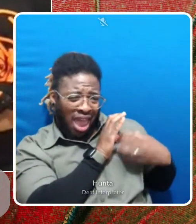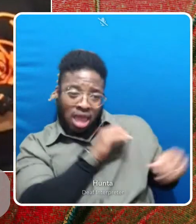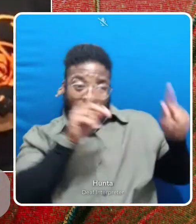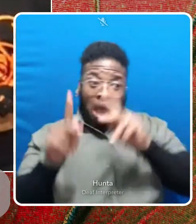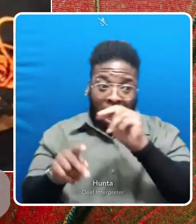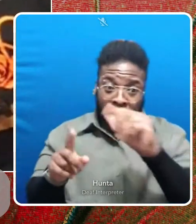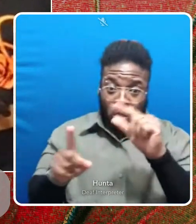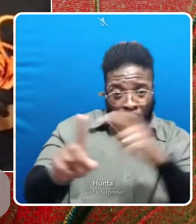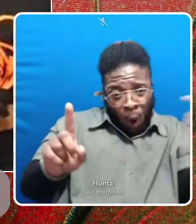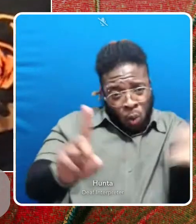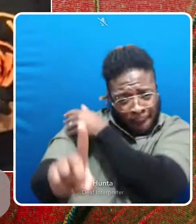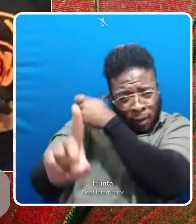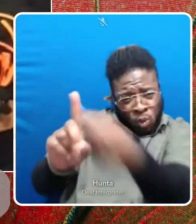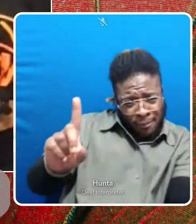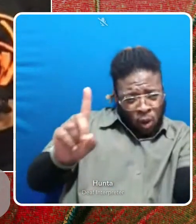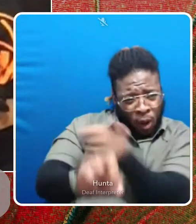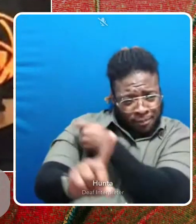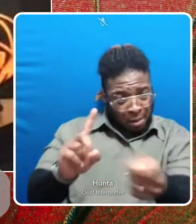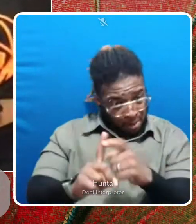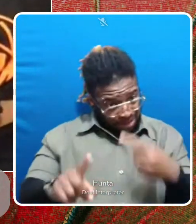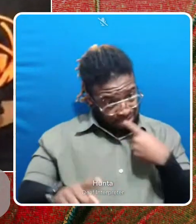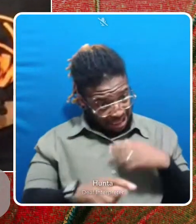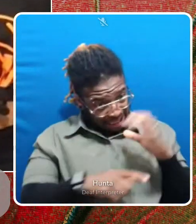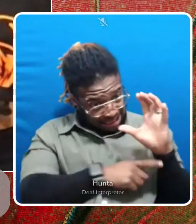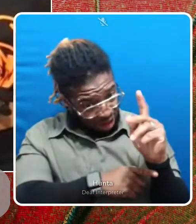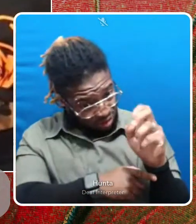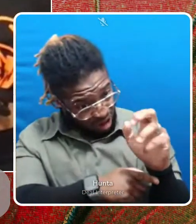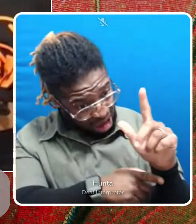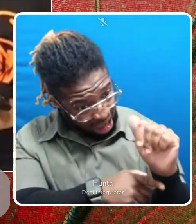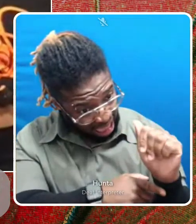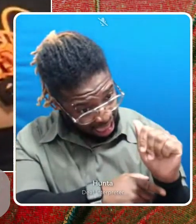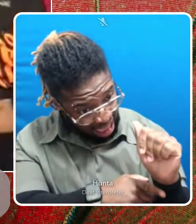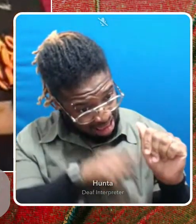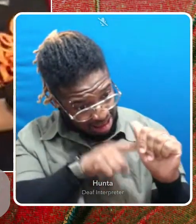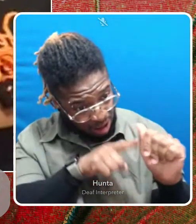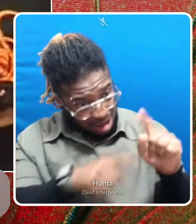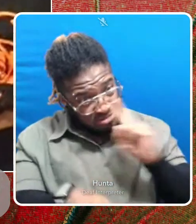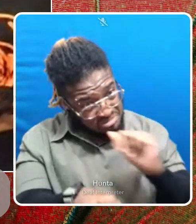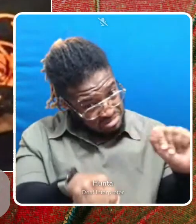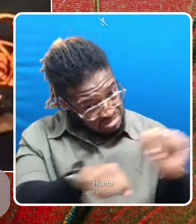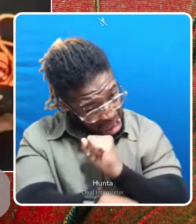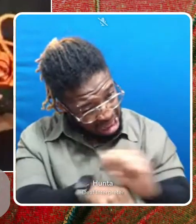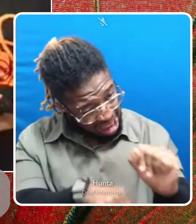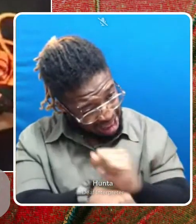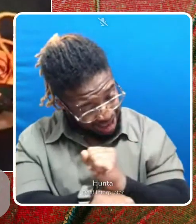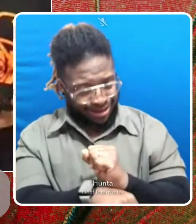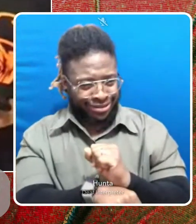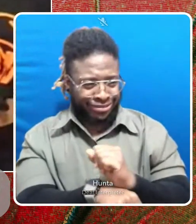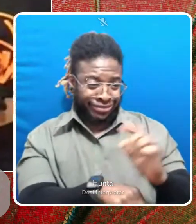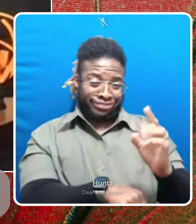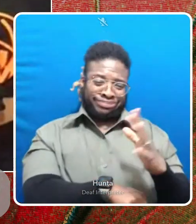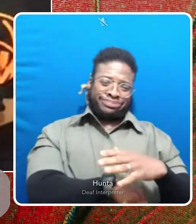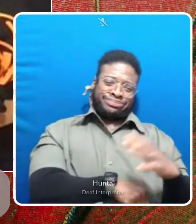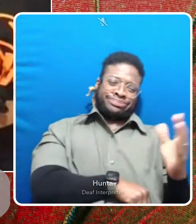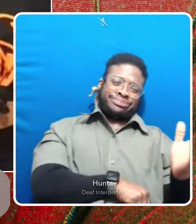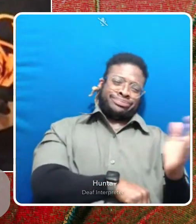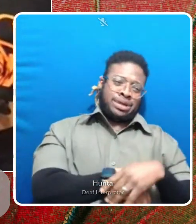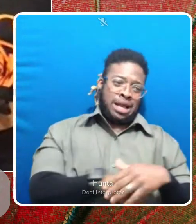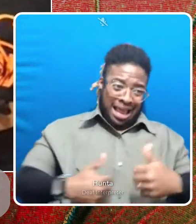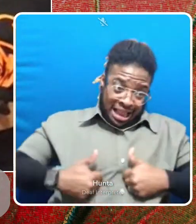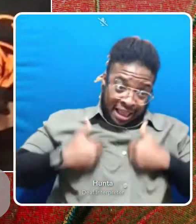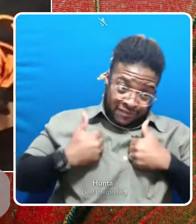right? Oh, to be an orphan in a mansion. Such a pity. Our stories never ended with happily ever